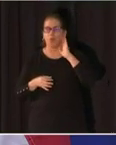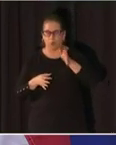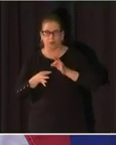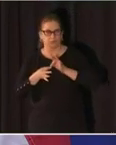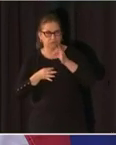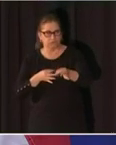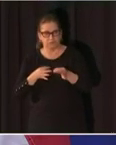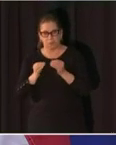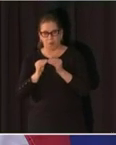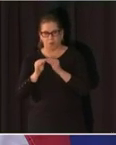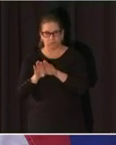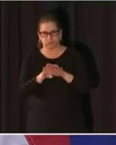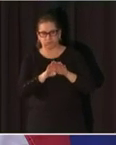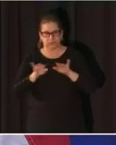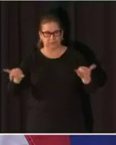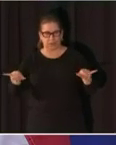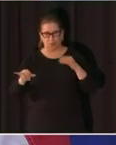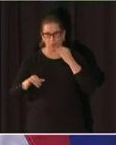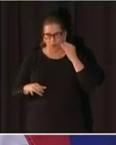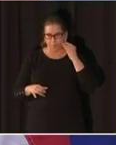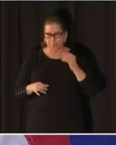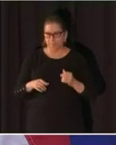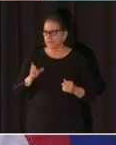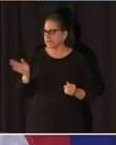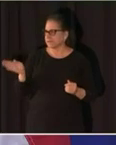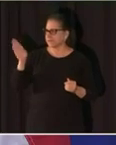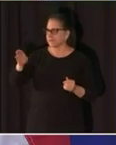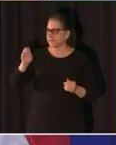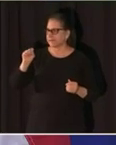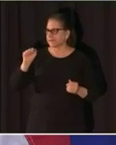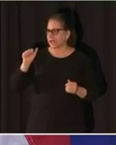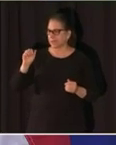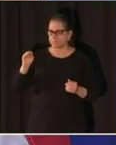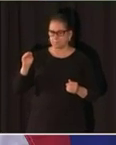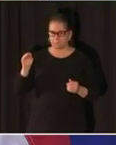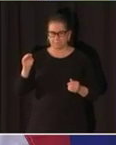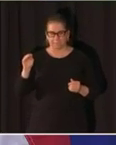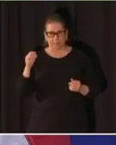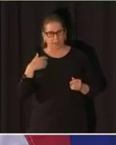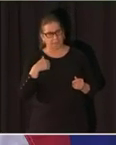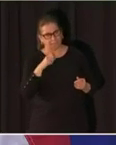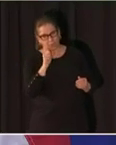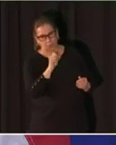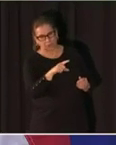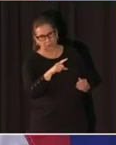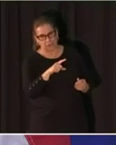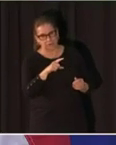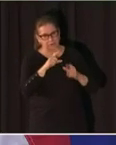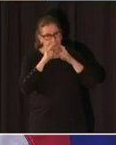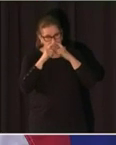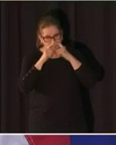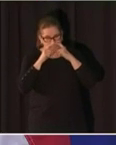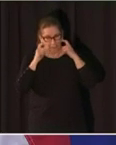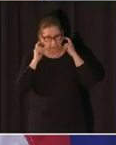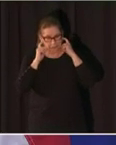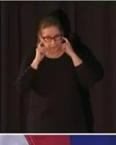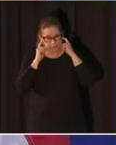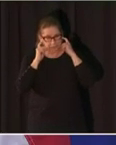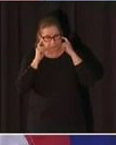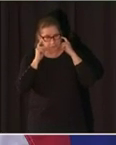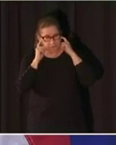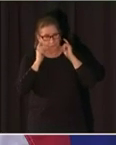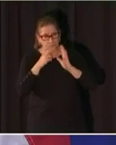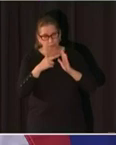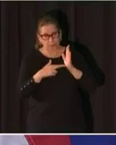talked about masks, and I've gotten a call from people saying that they were not allowed to go in a particular store because